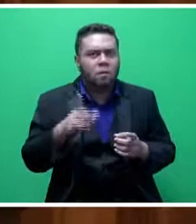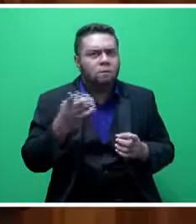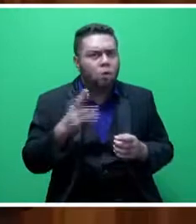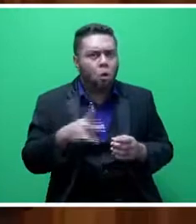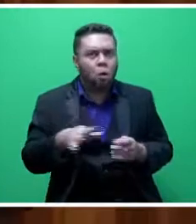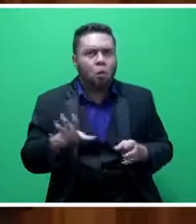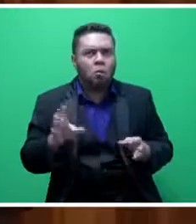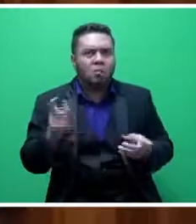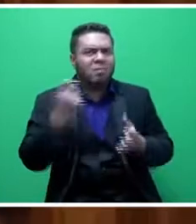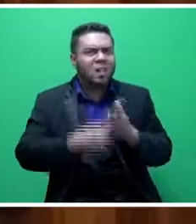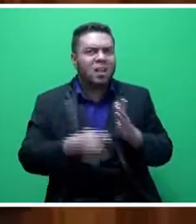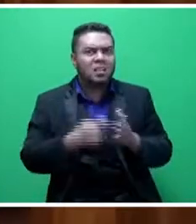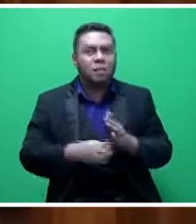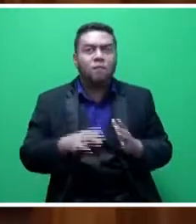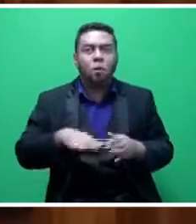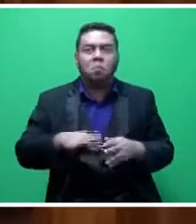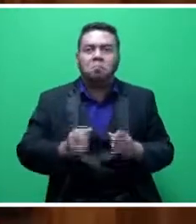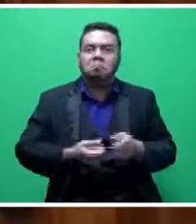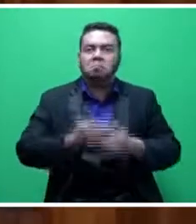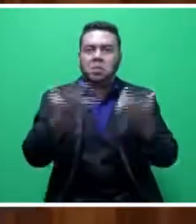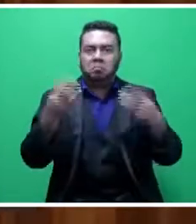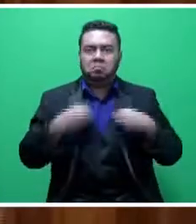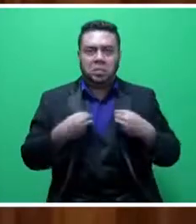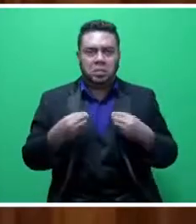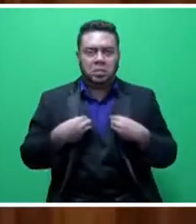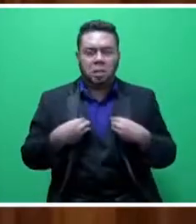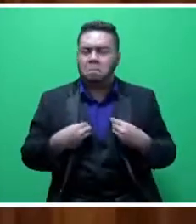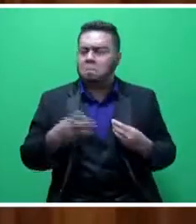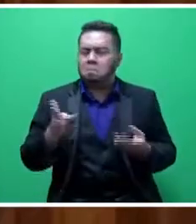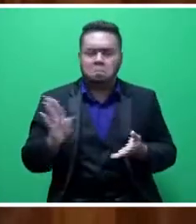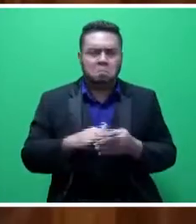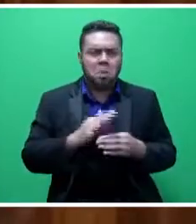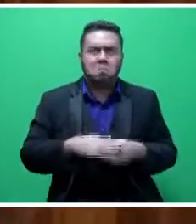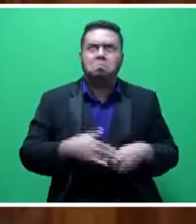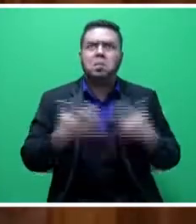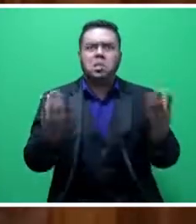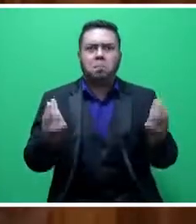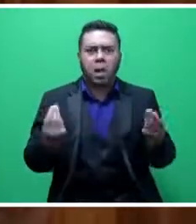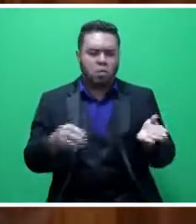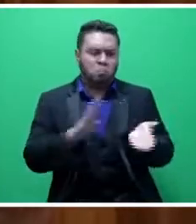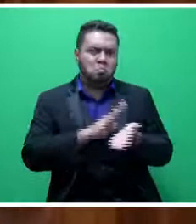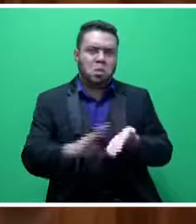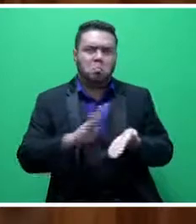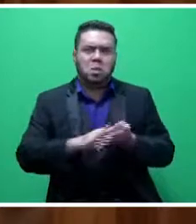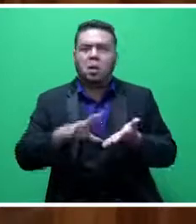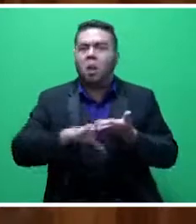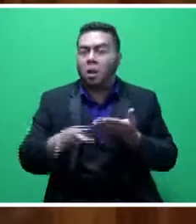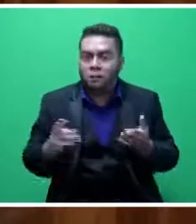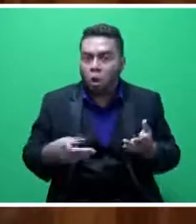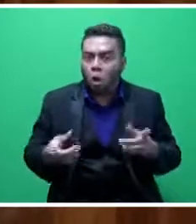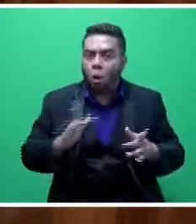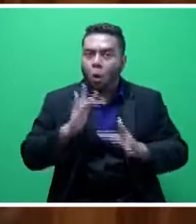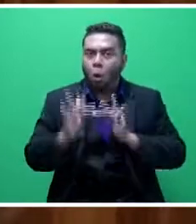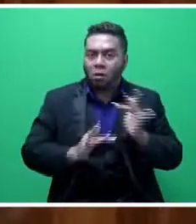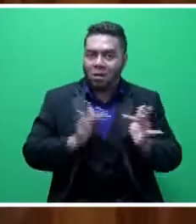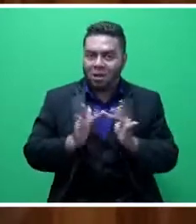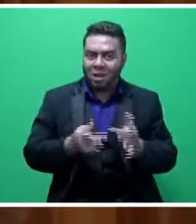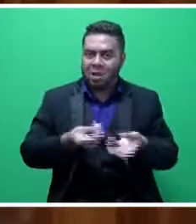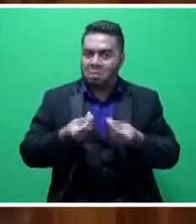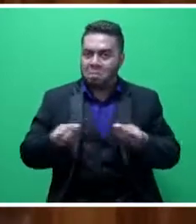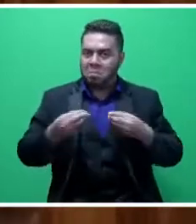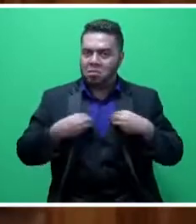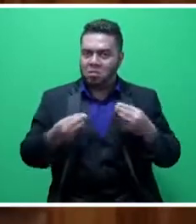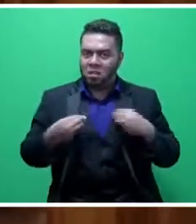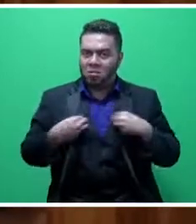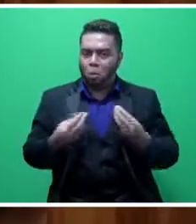tax on these internet giants that are making billions of dollars of revenue from online